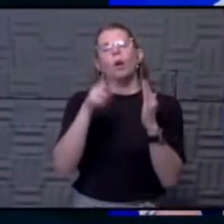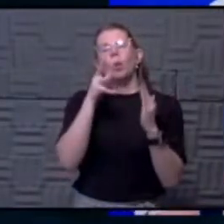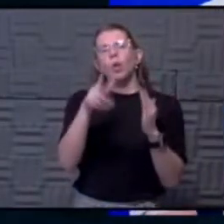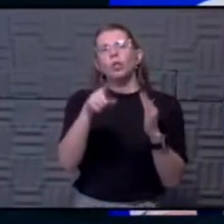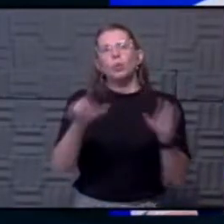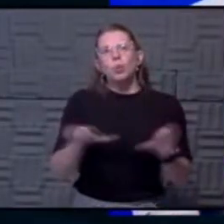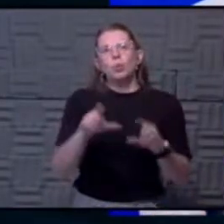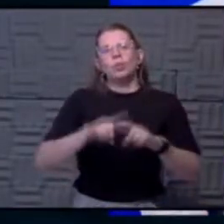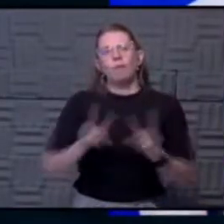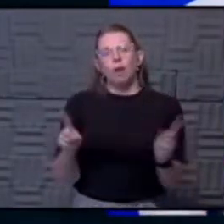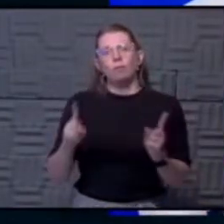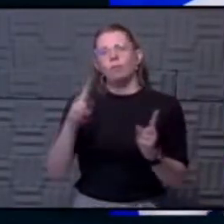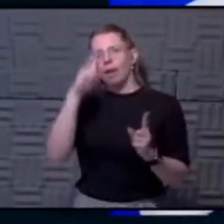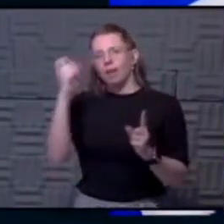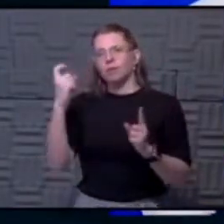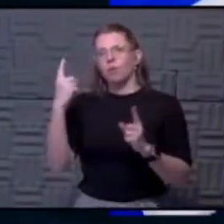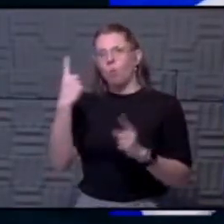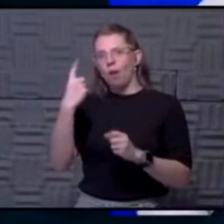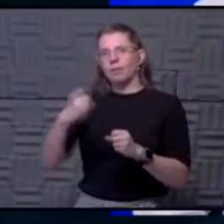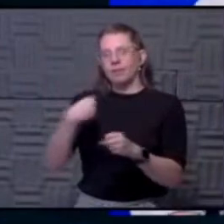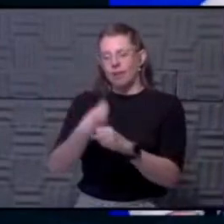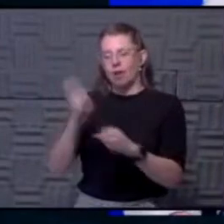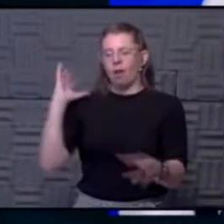that you know what you know, what would you have done differently?